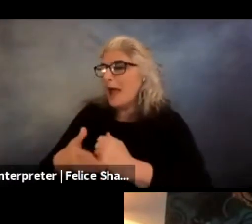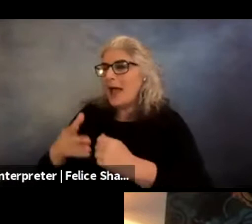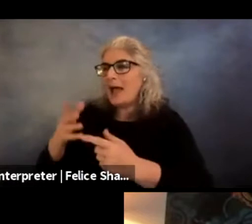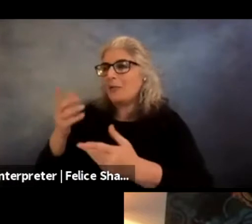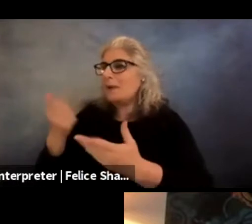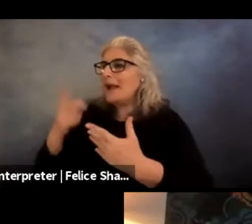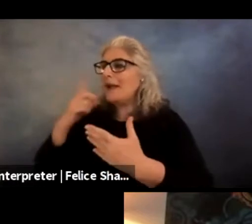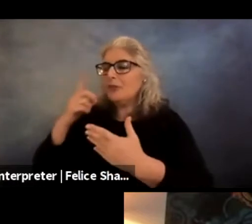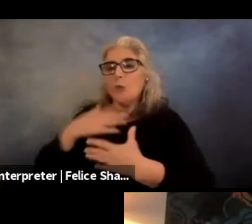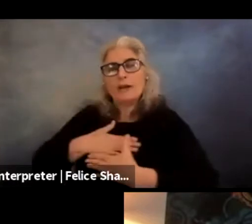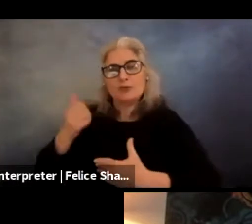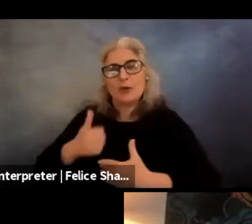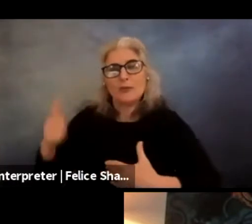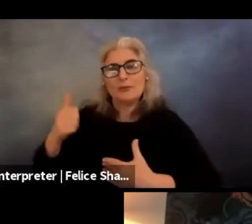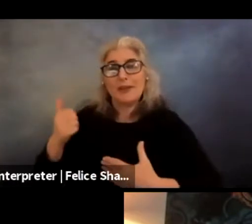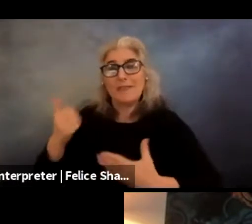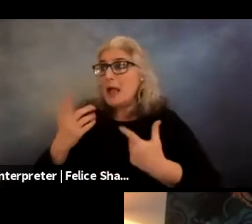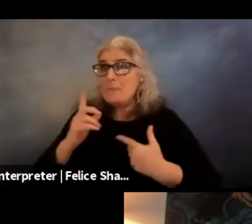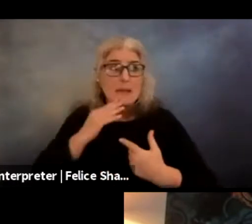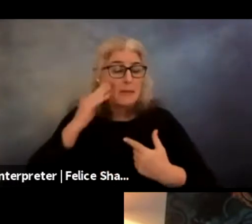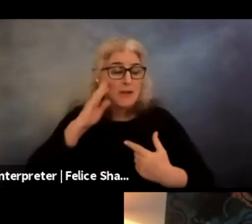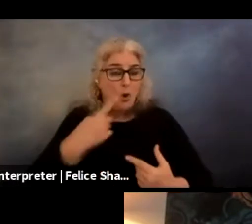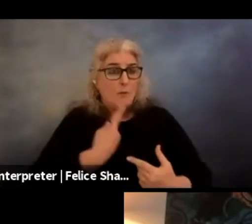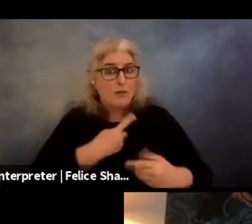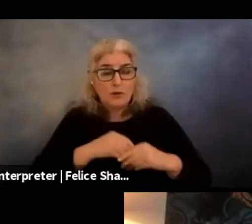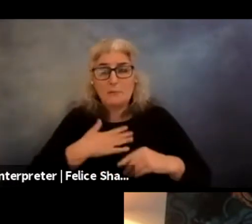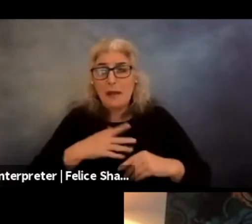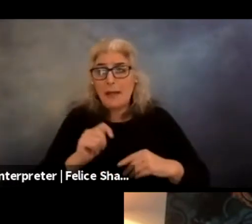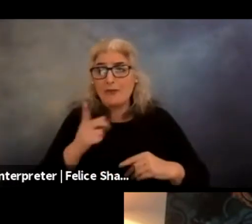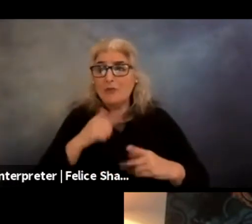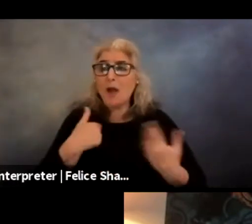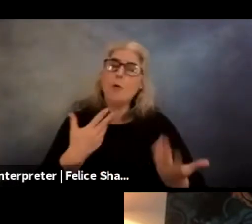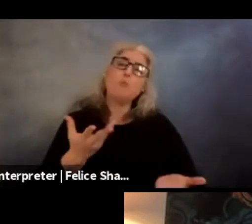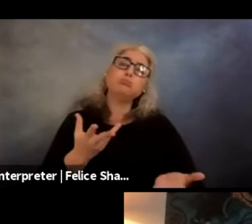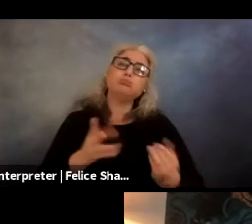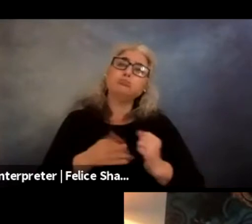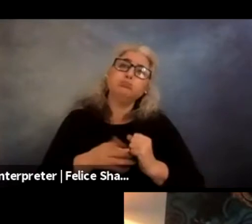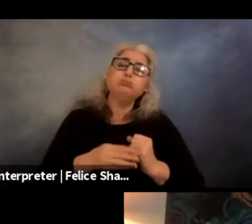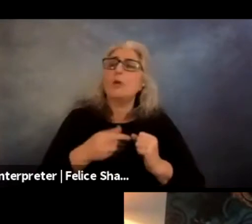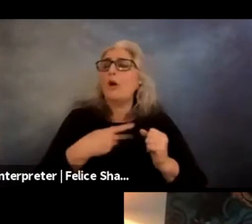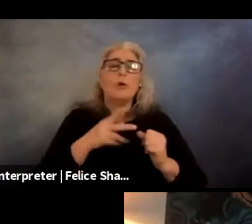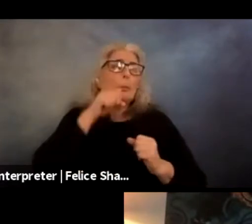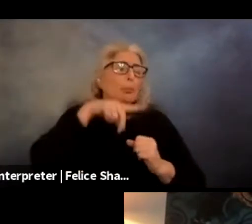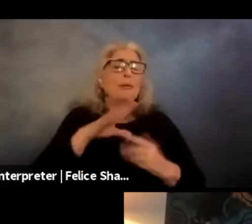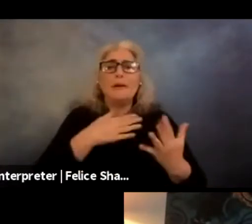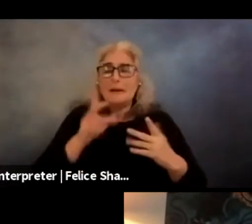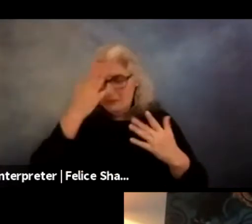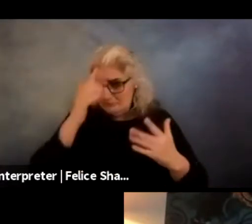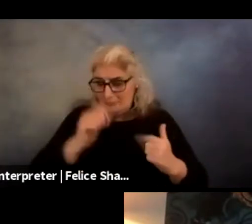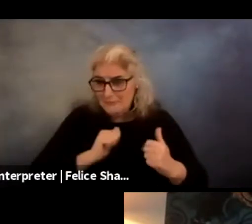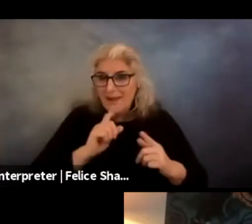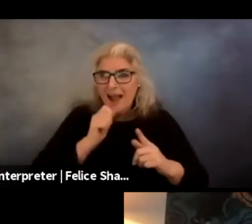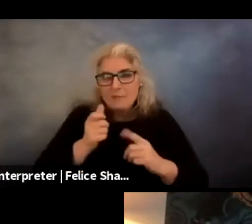something. and there's a kind of like collective like, I mean, the worst case social norms,